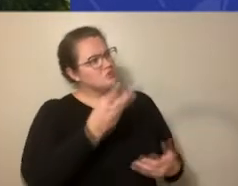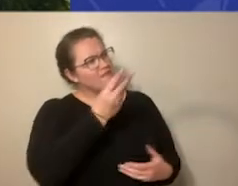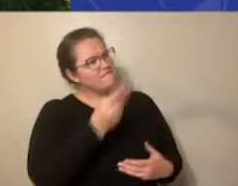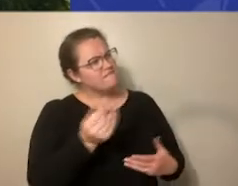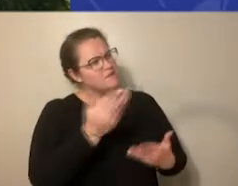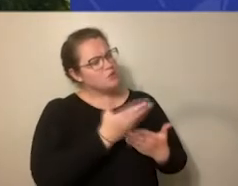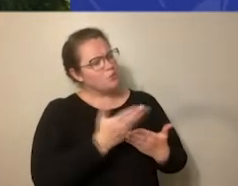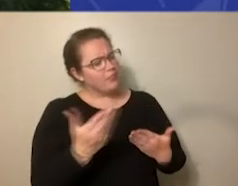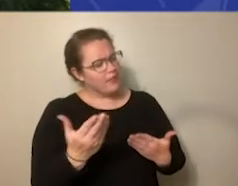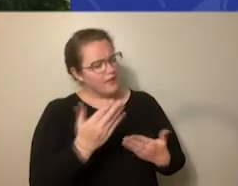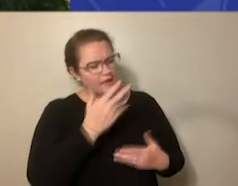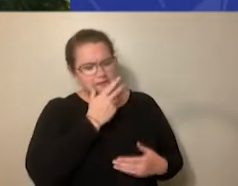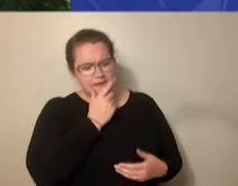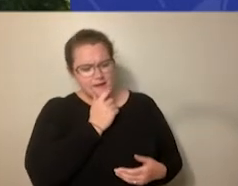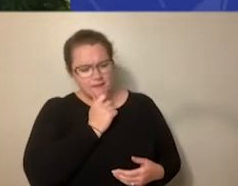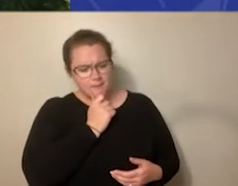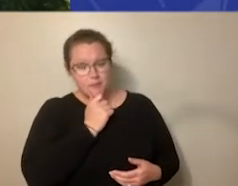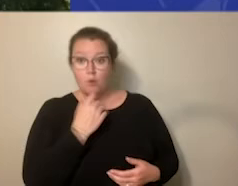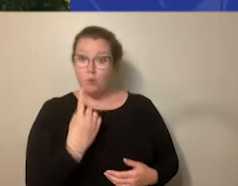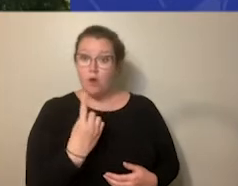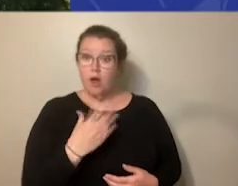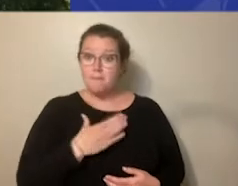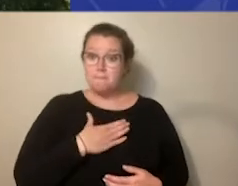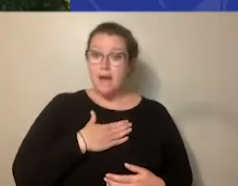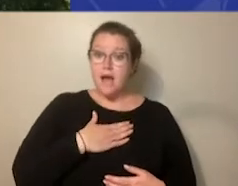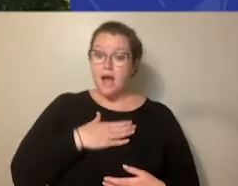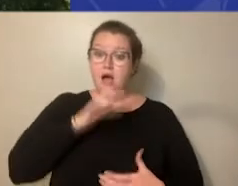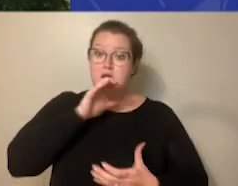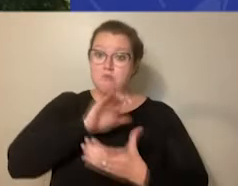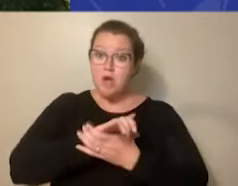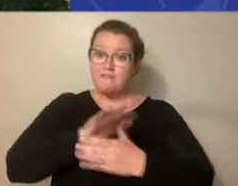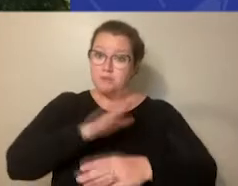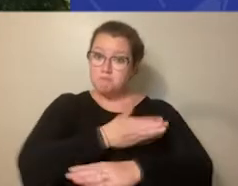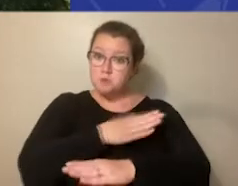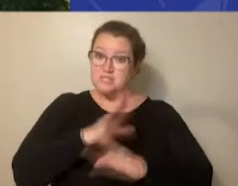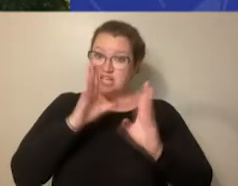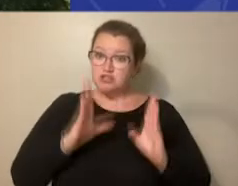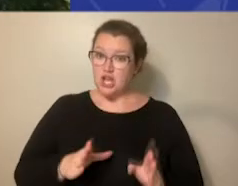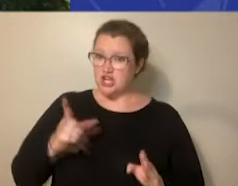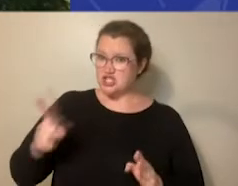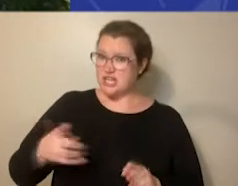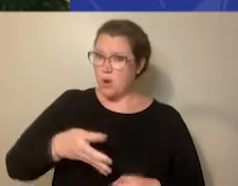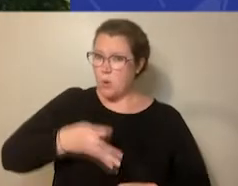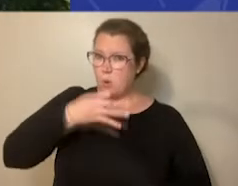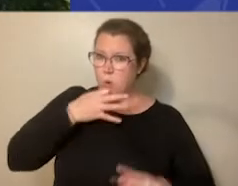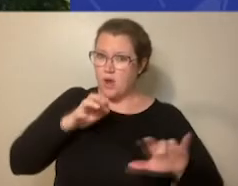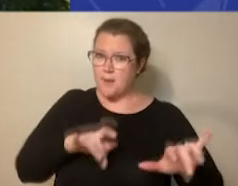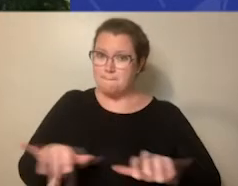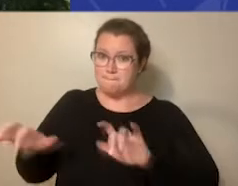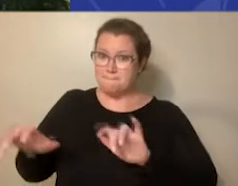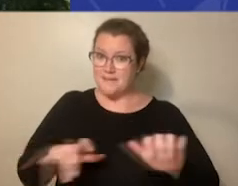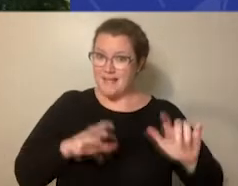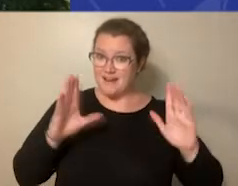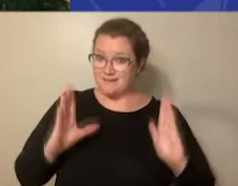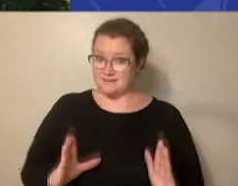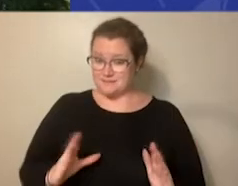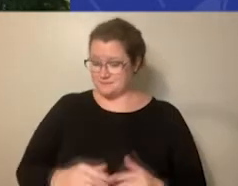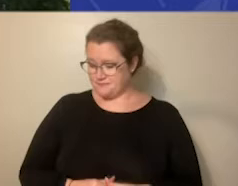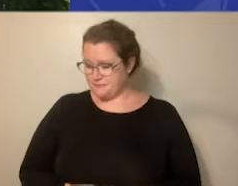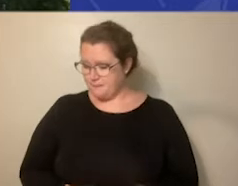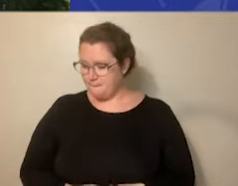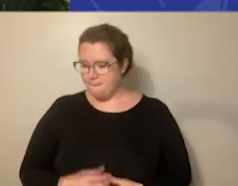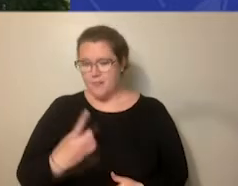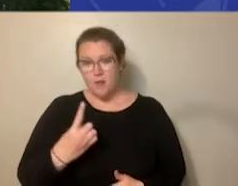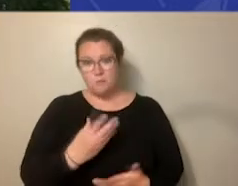things. One, my wife is a musician. She went to school to be a pianist. She's a very good pianist. And one of the things that